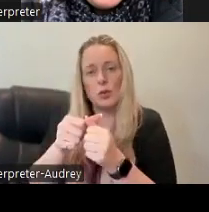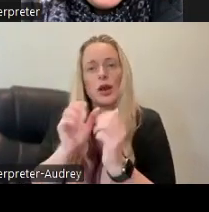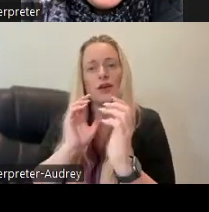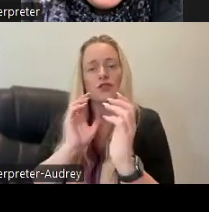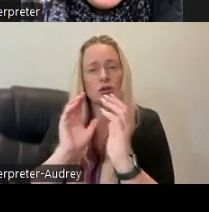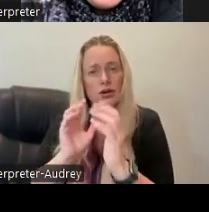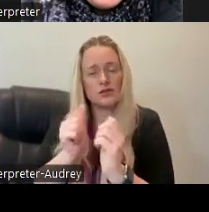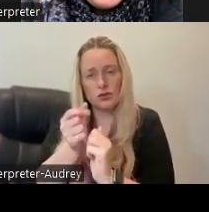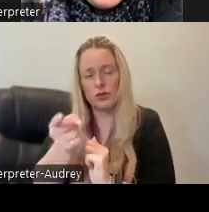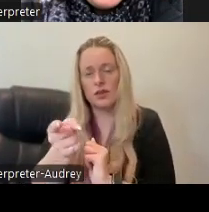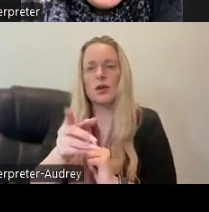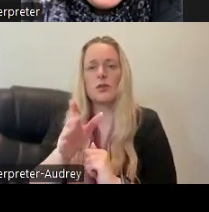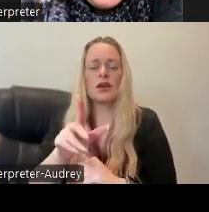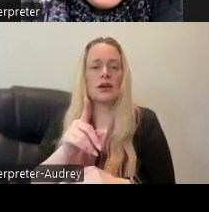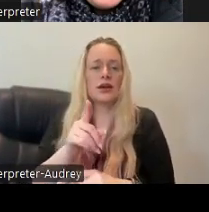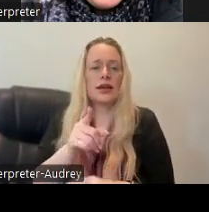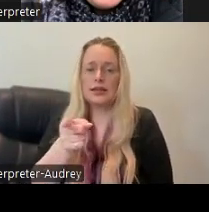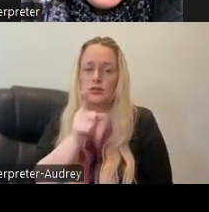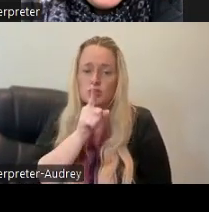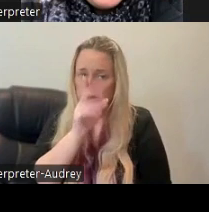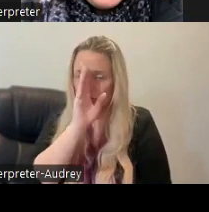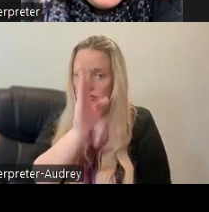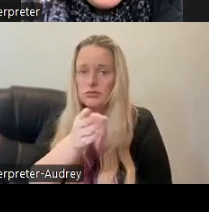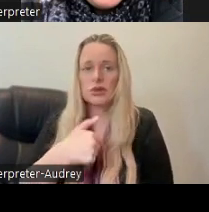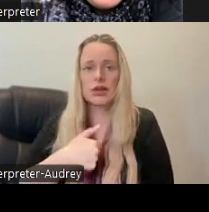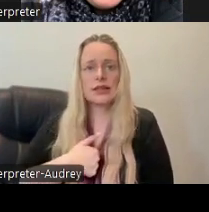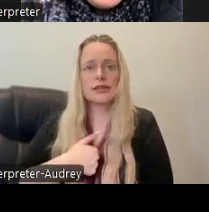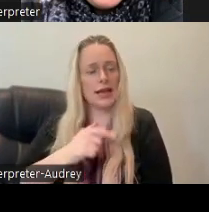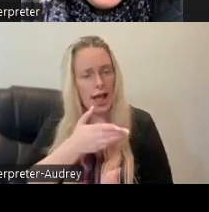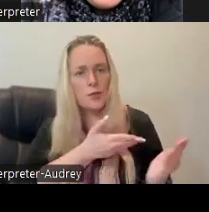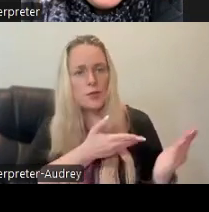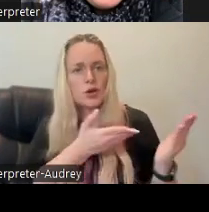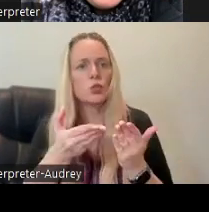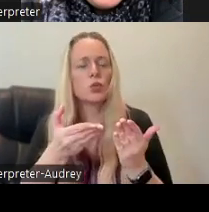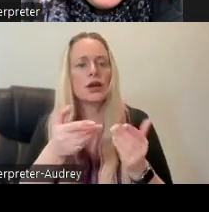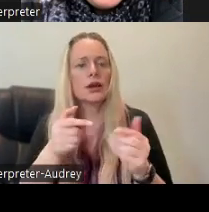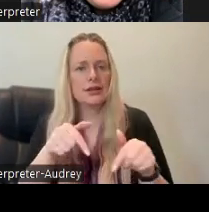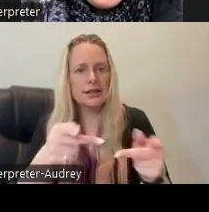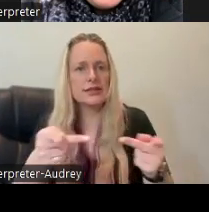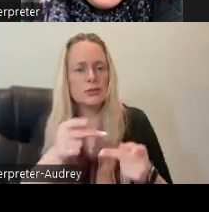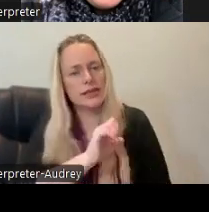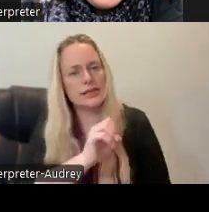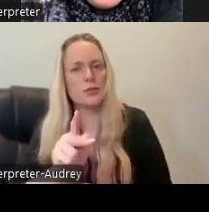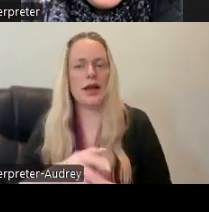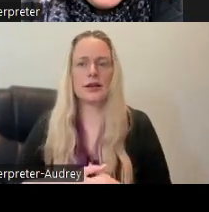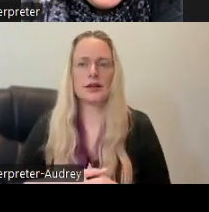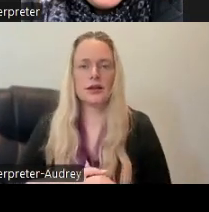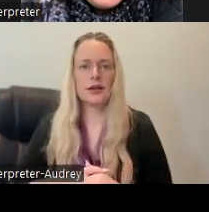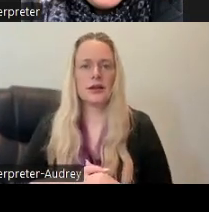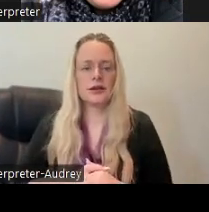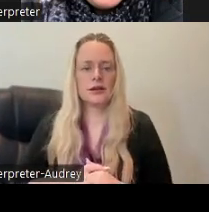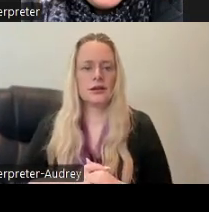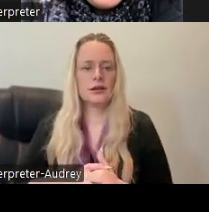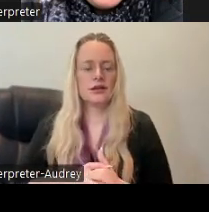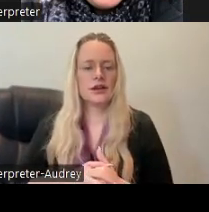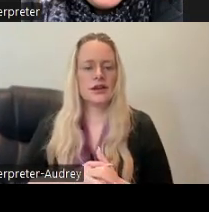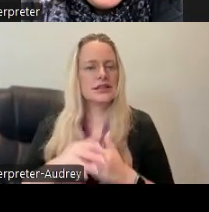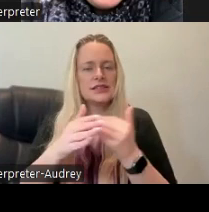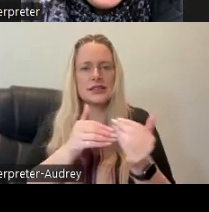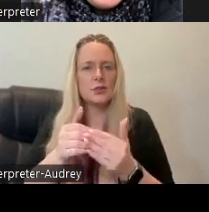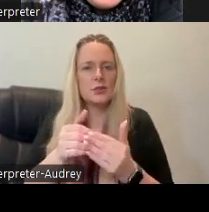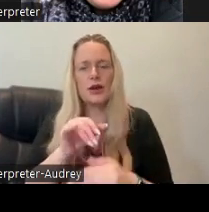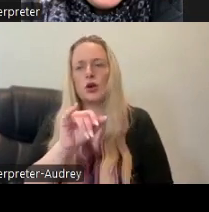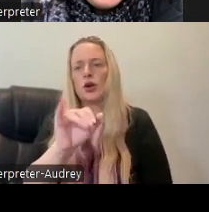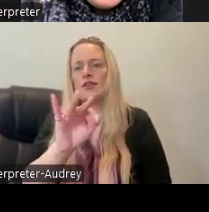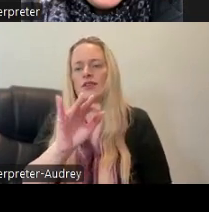he was saying, Frank, I'm going to bring this place back if it takes my last